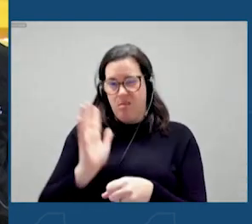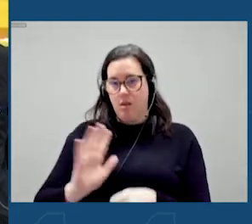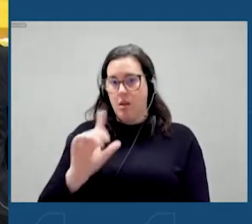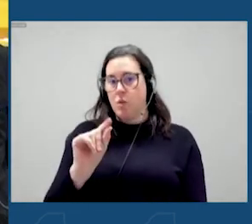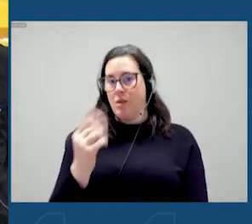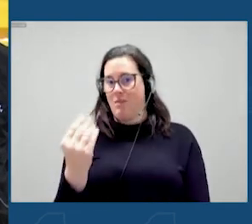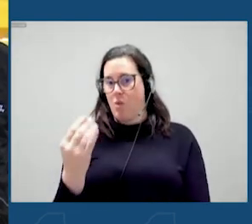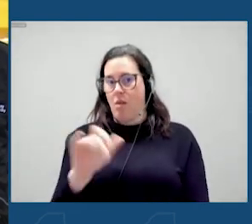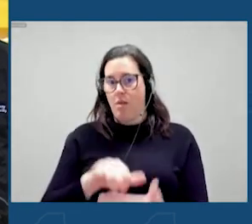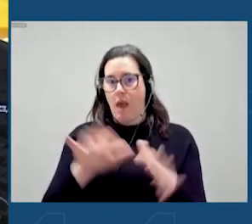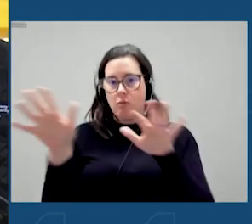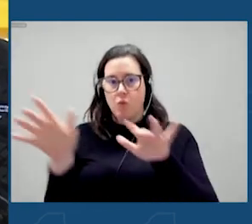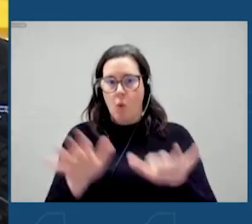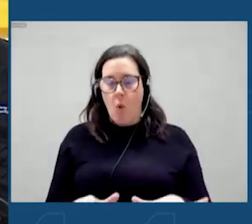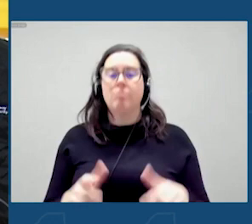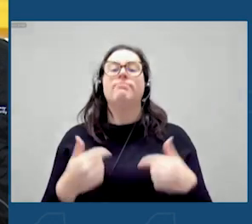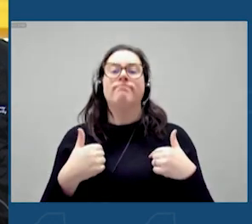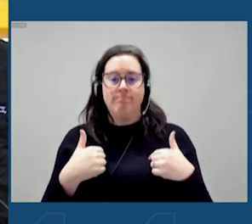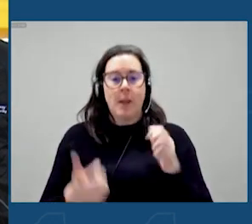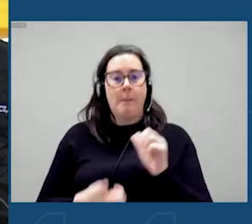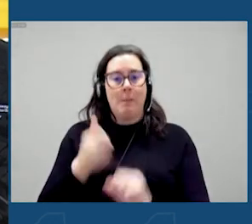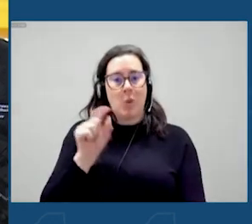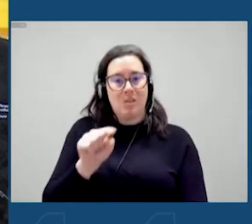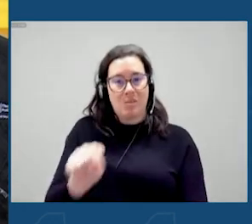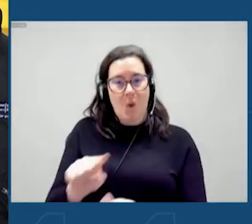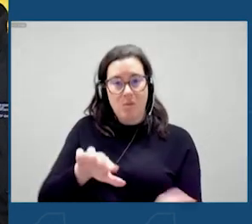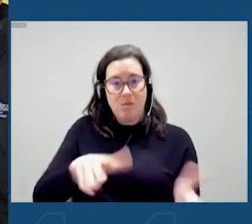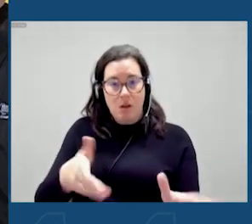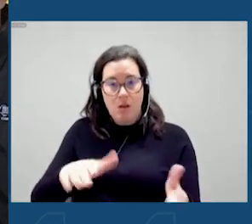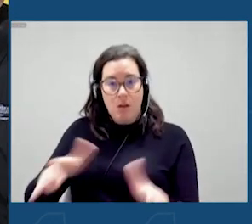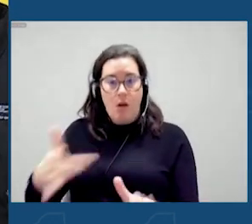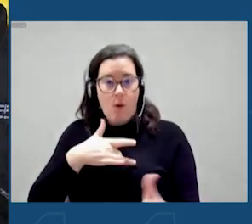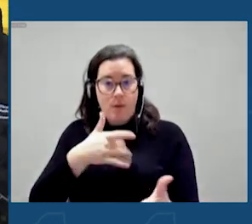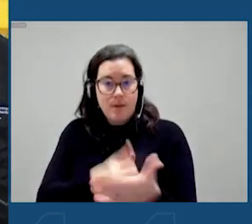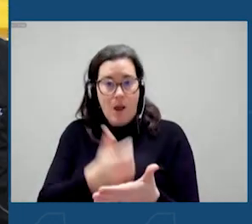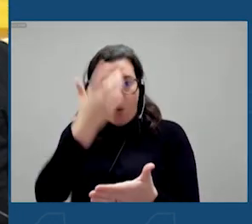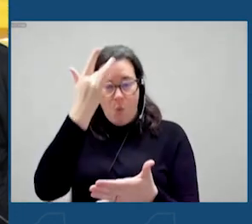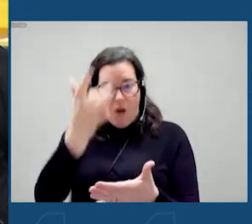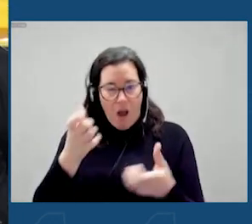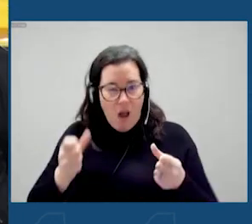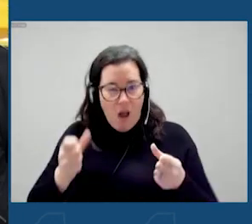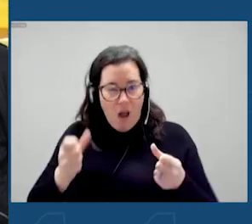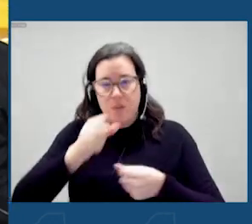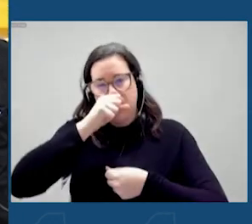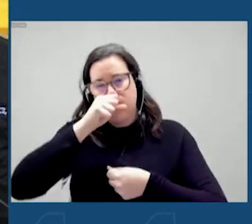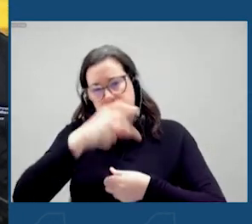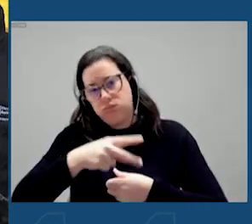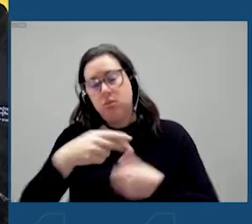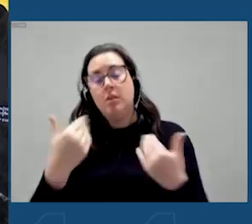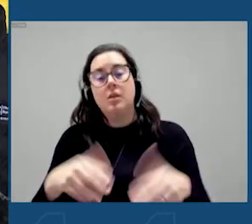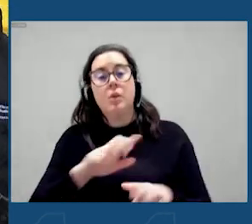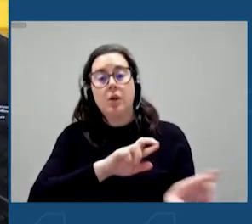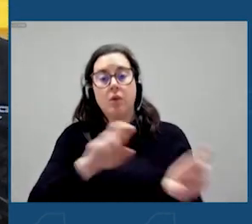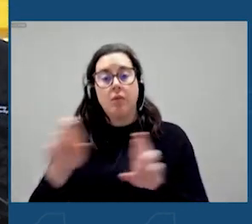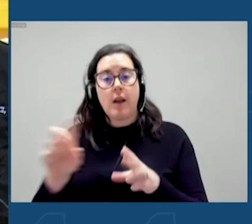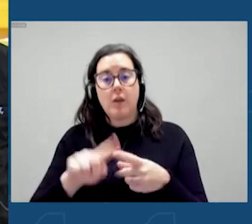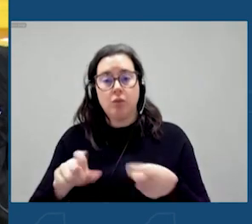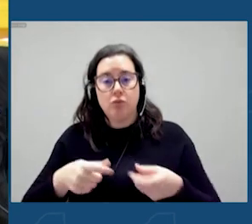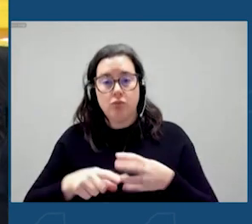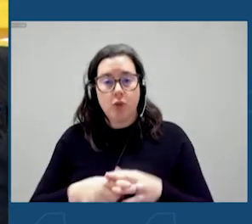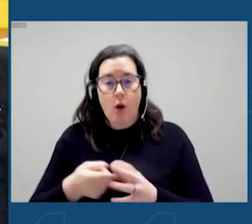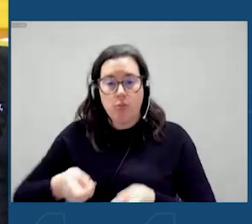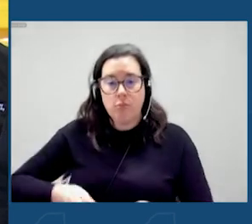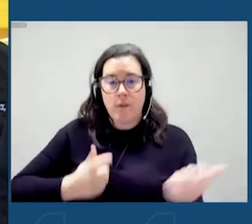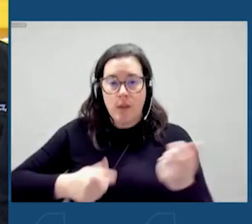snowstorm, and most of those deaths were deaths from heart attacks due to exertion. So when you get ready to shovel out, go